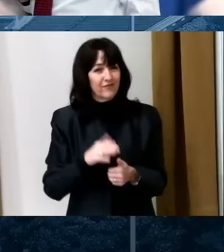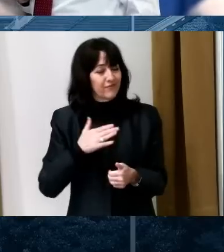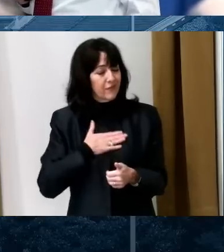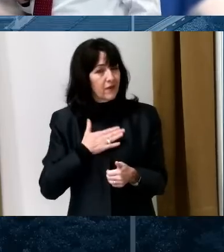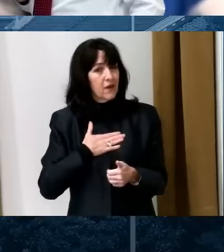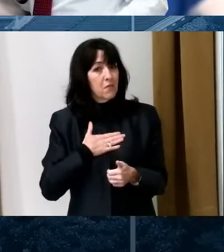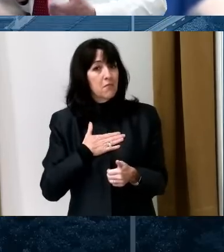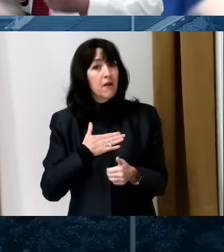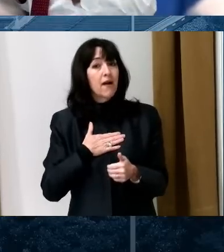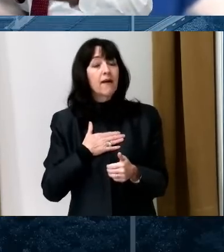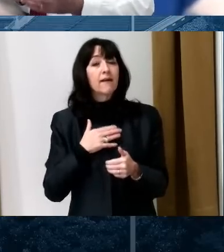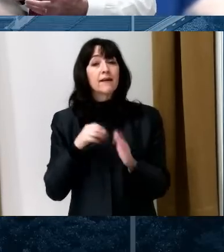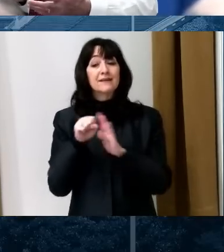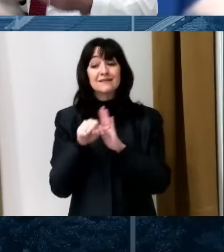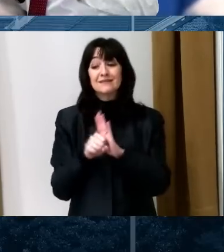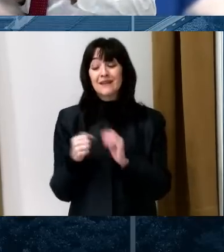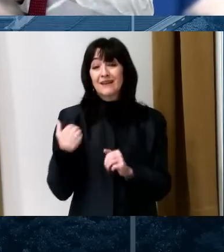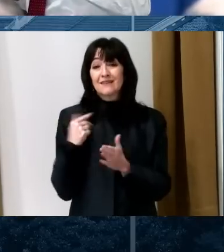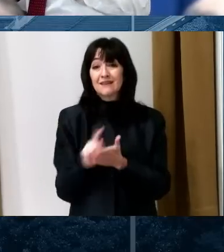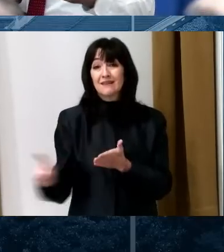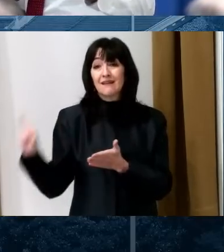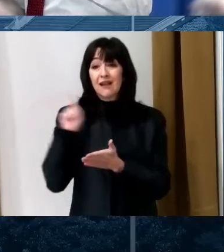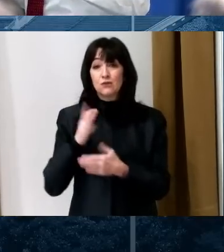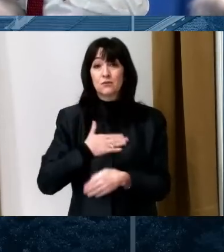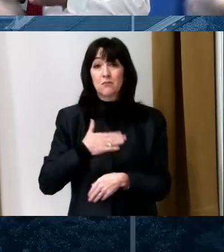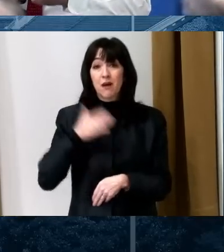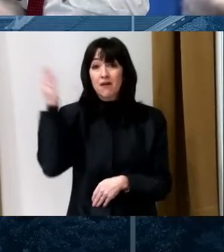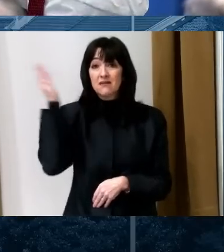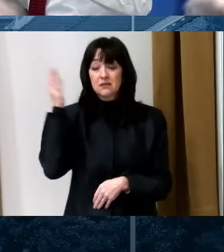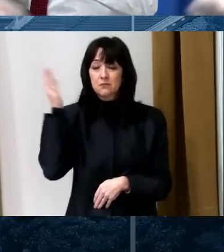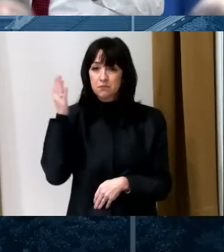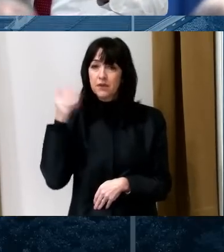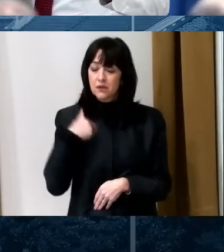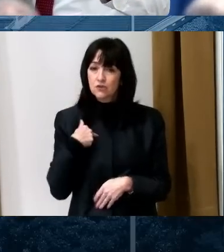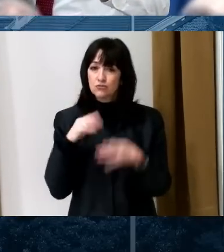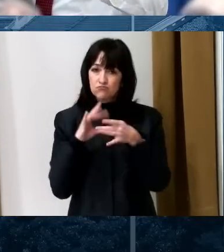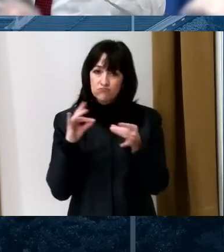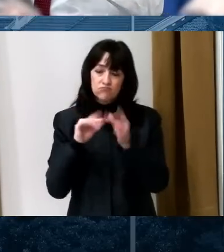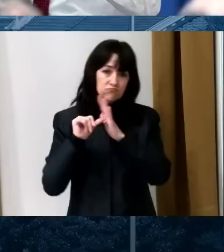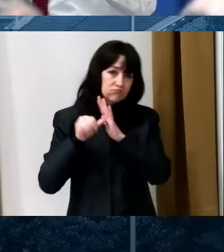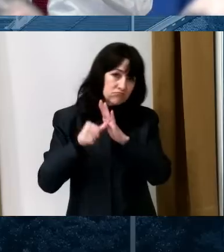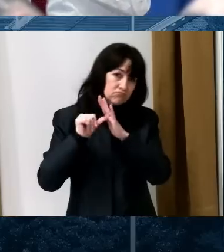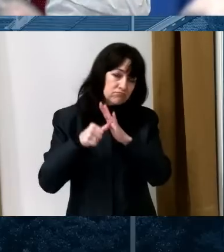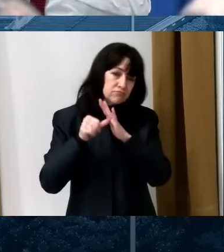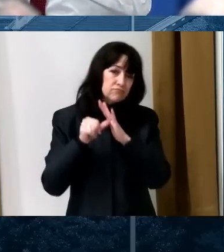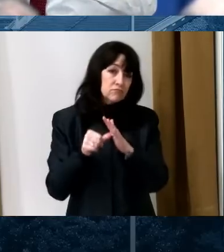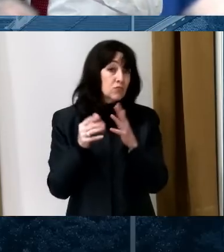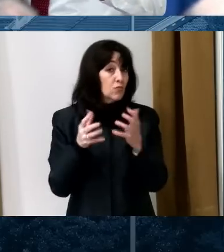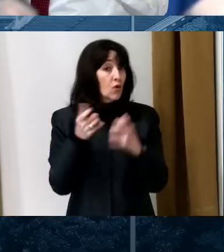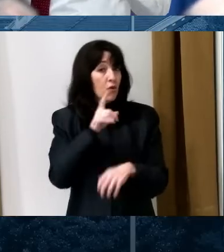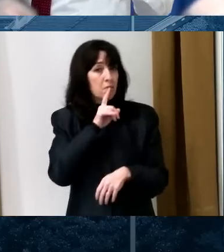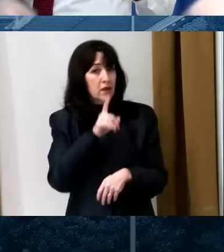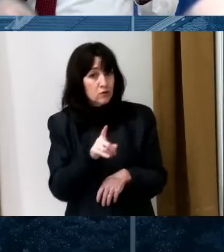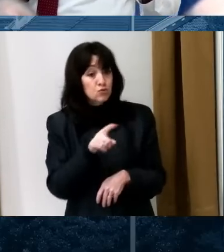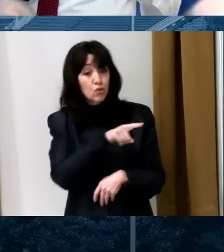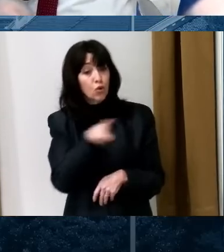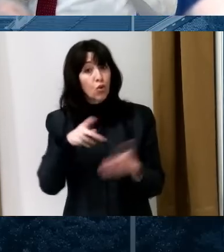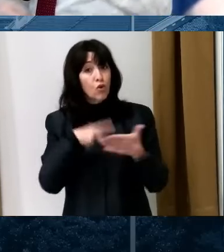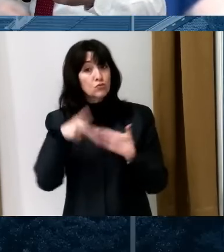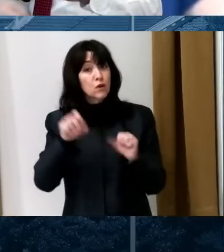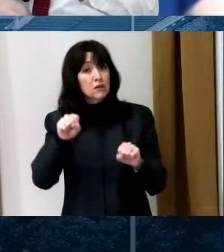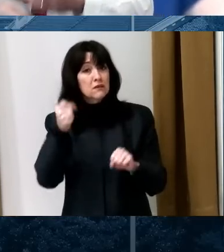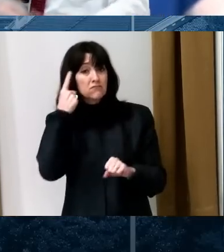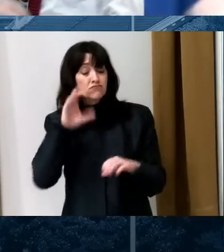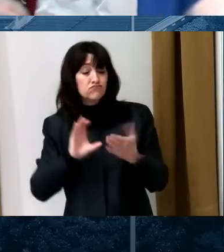of the state, and that's, I think, a really good thing, as long as we make sure that they're evaluating their programs as